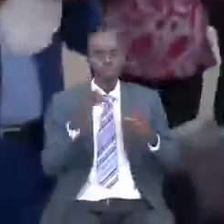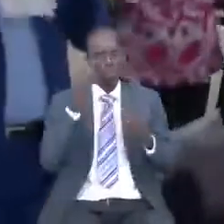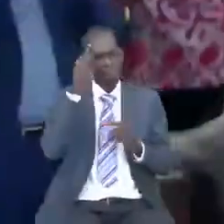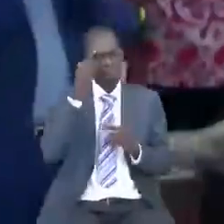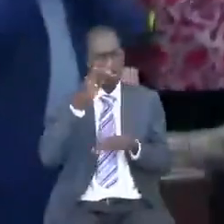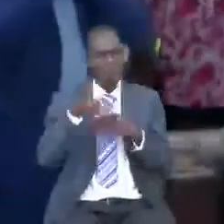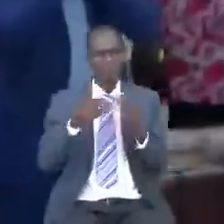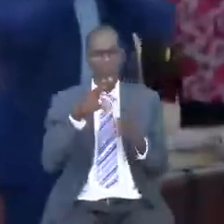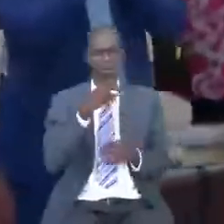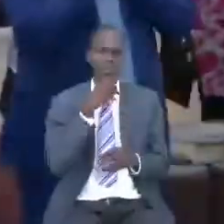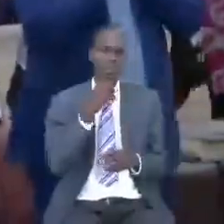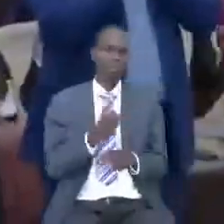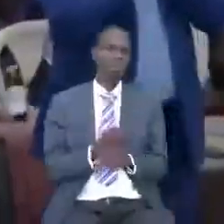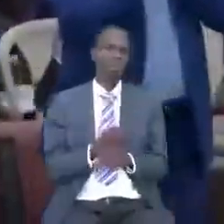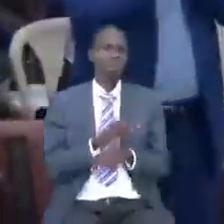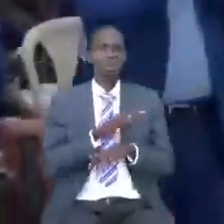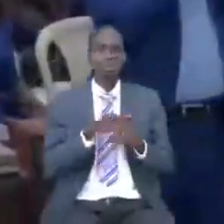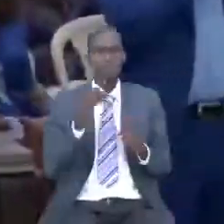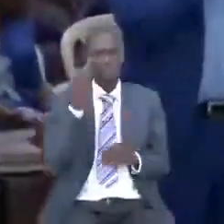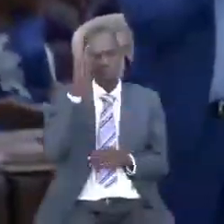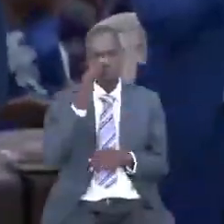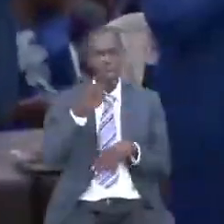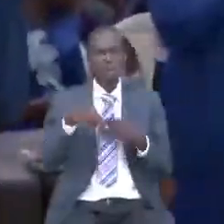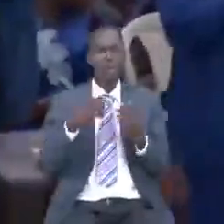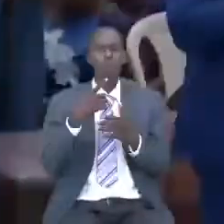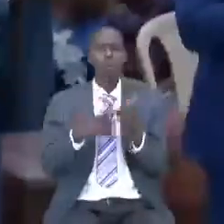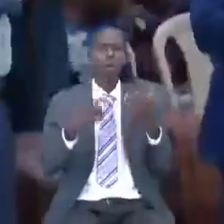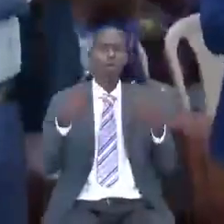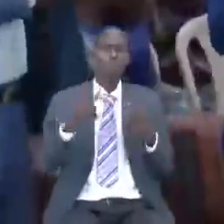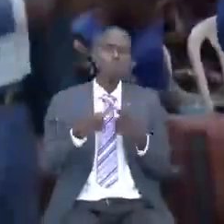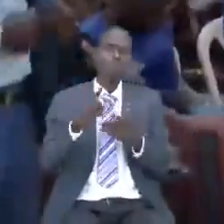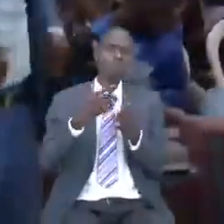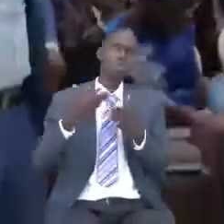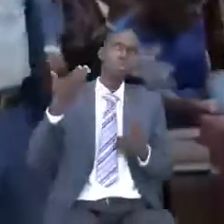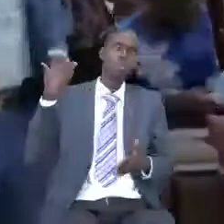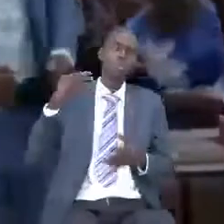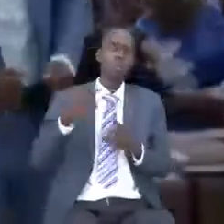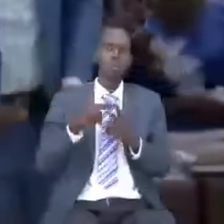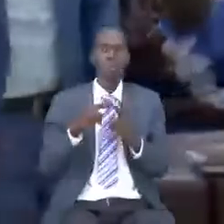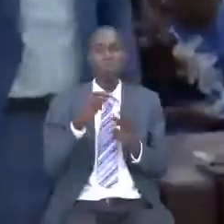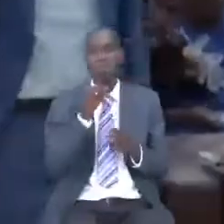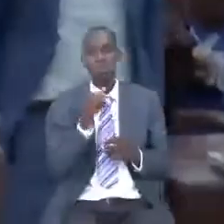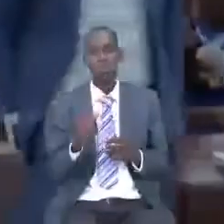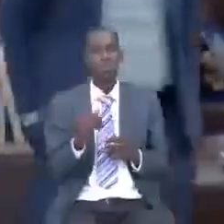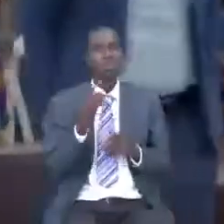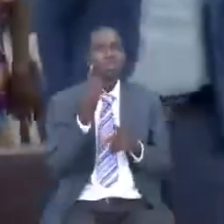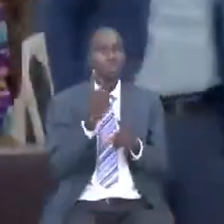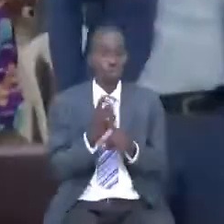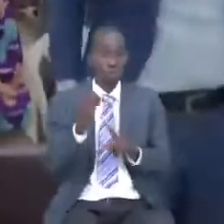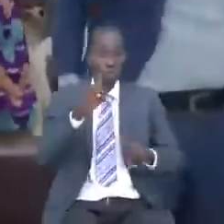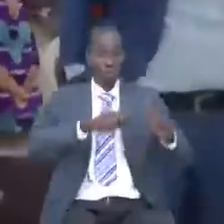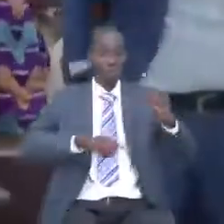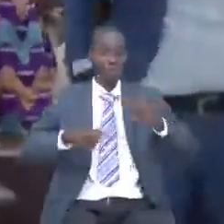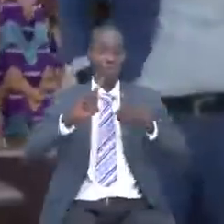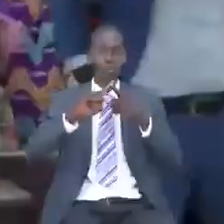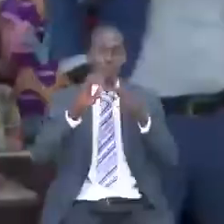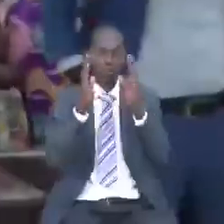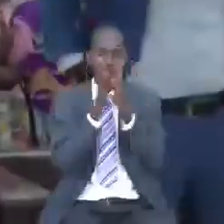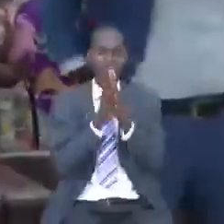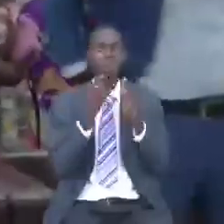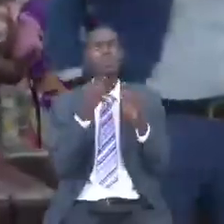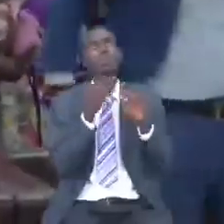age. Don't think about what you've been before, what you have not been before. Open your mouth and tell the Lord and say, Lord,